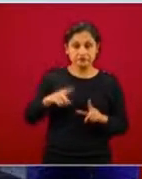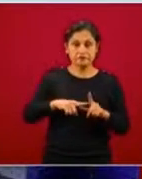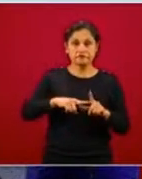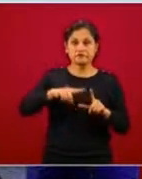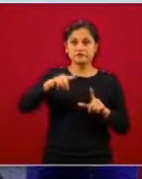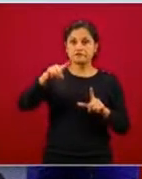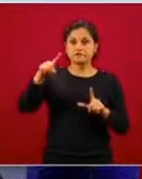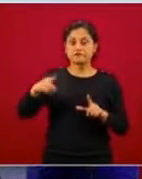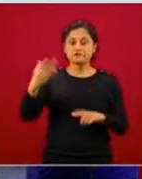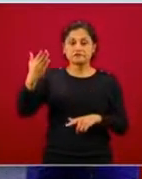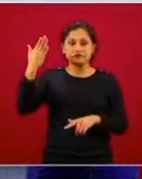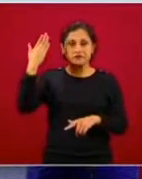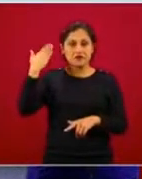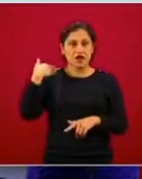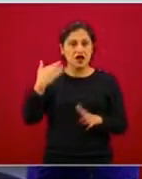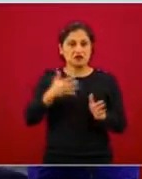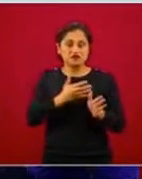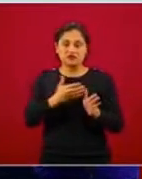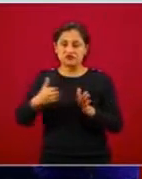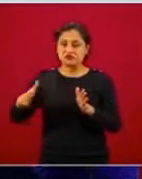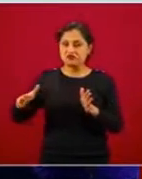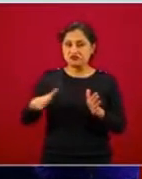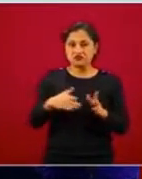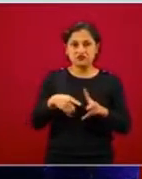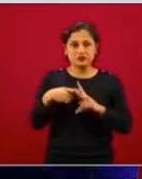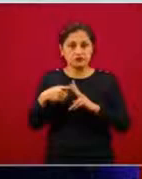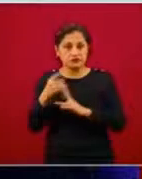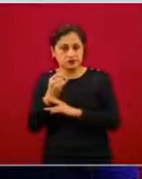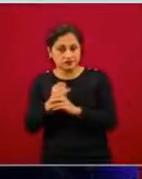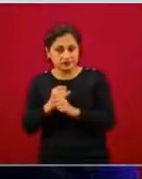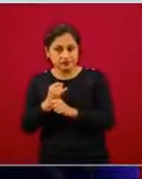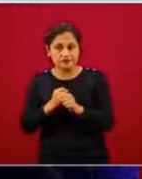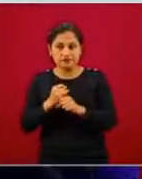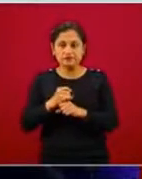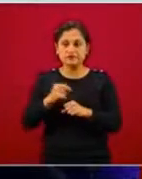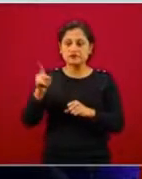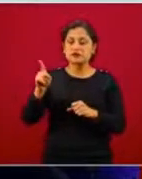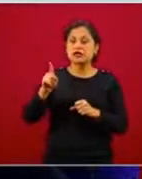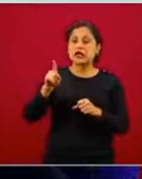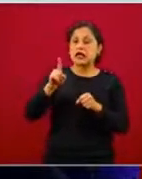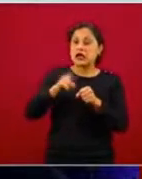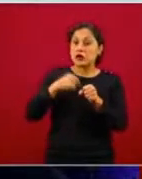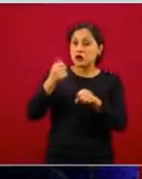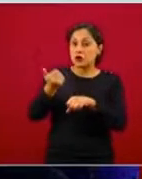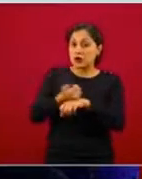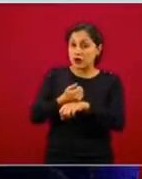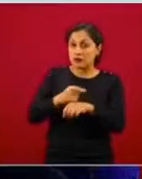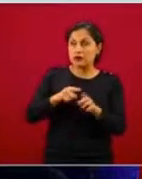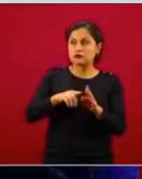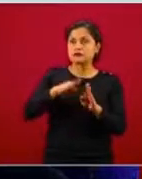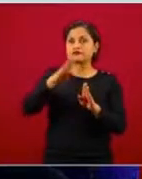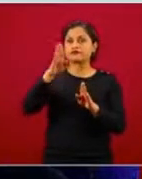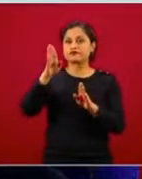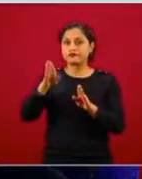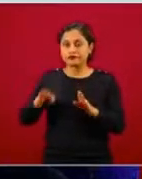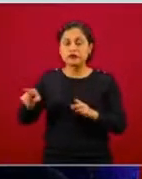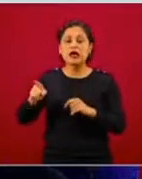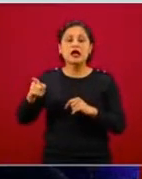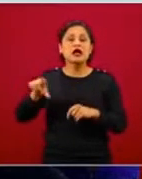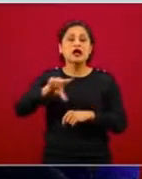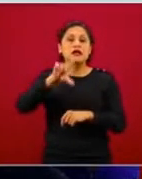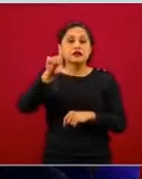This is their very spread out curve that we had at first projected. And now we